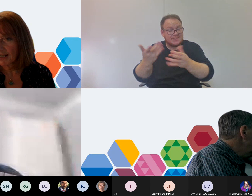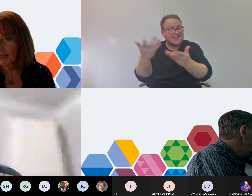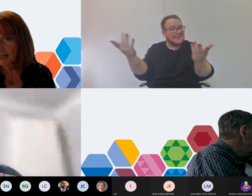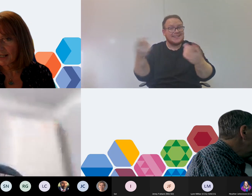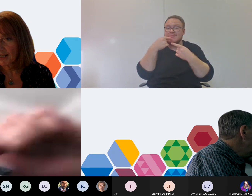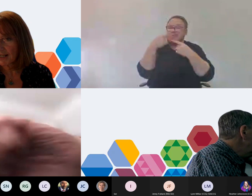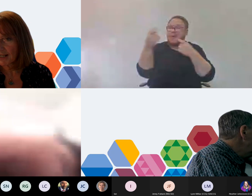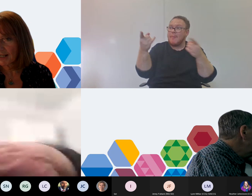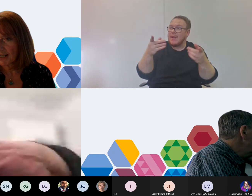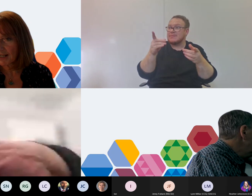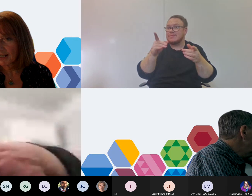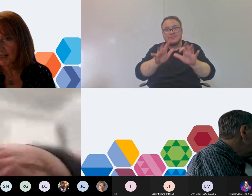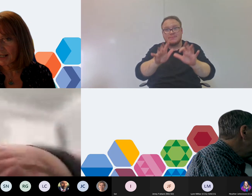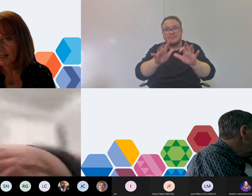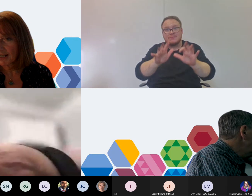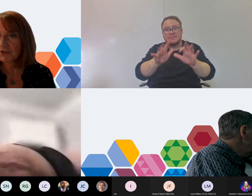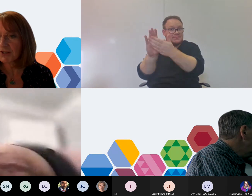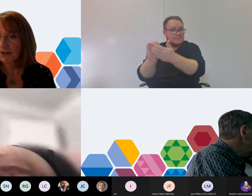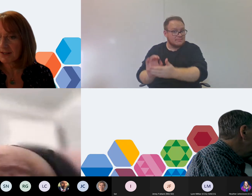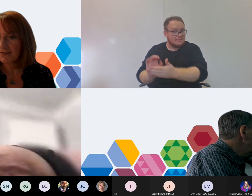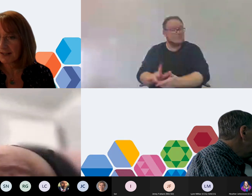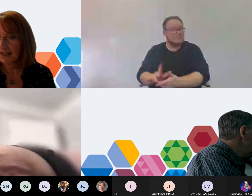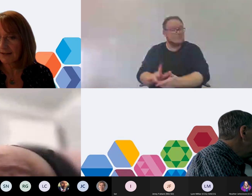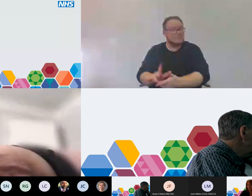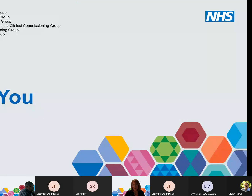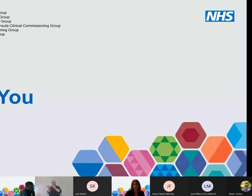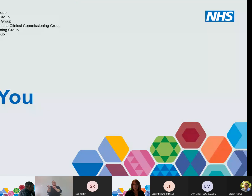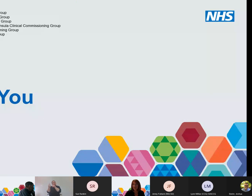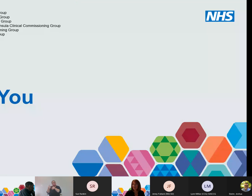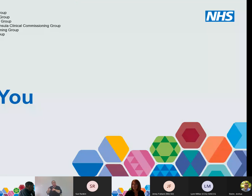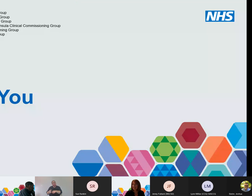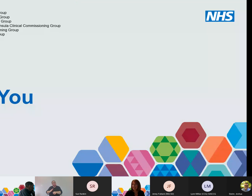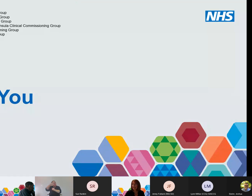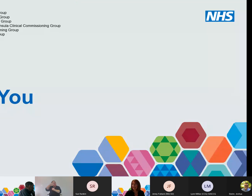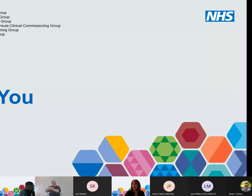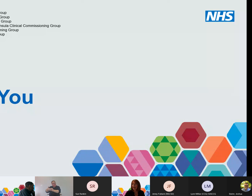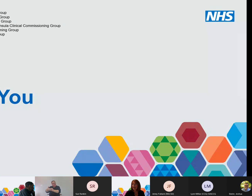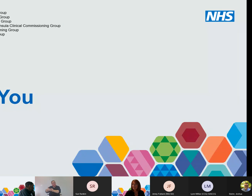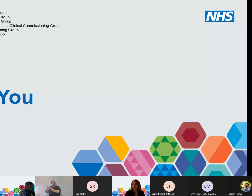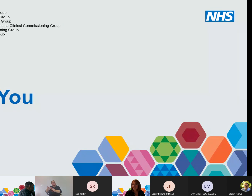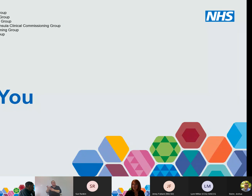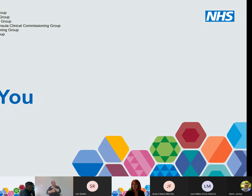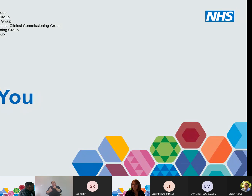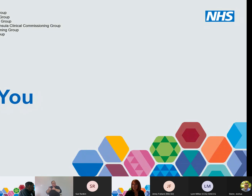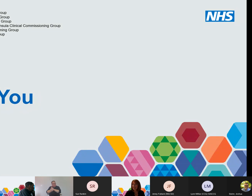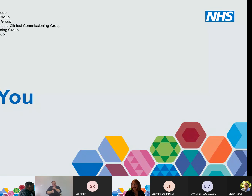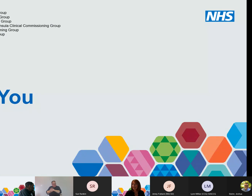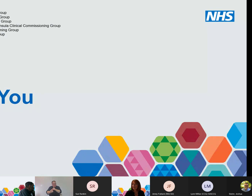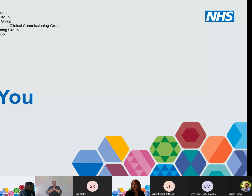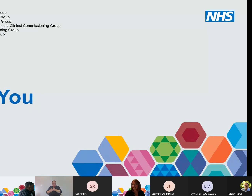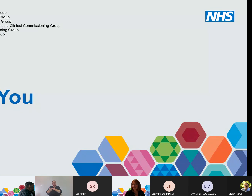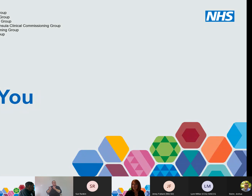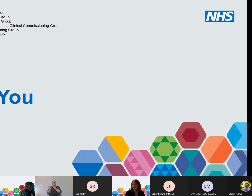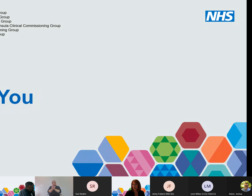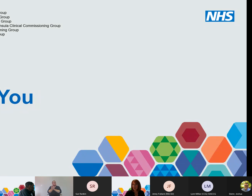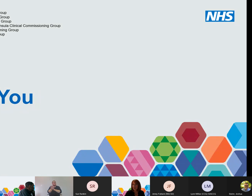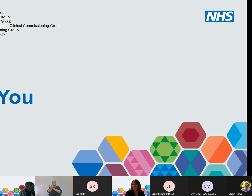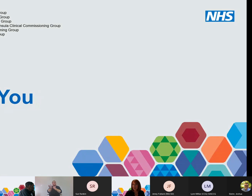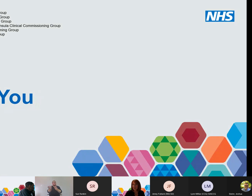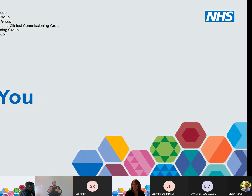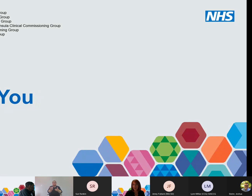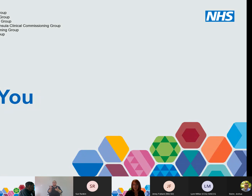or questions, we will respond to those after the close of the meeting. And Tanisha has put a link in for any